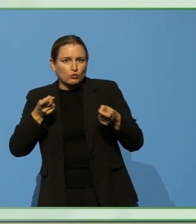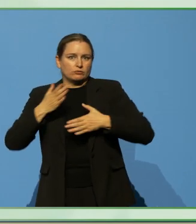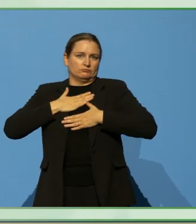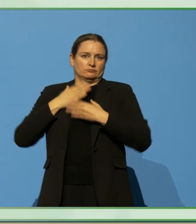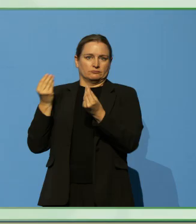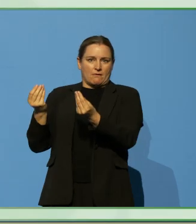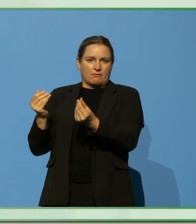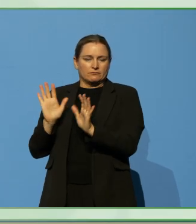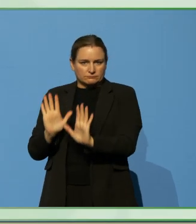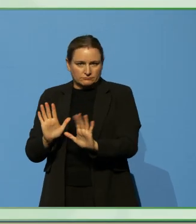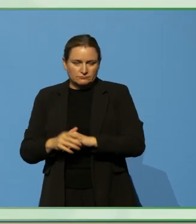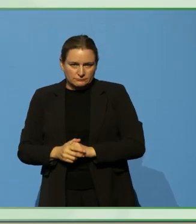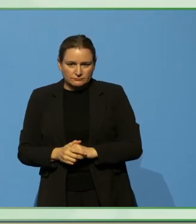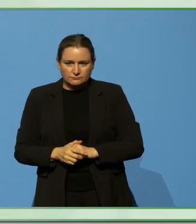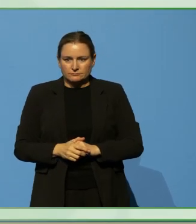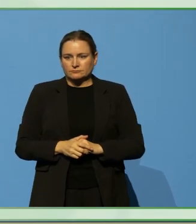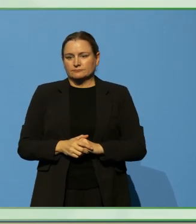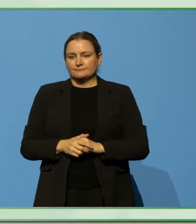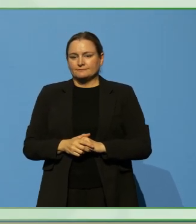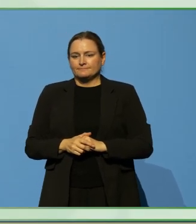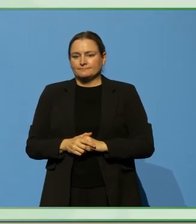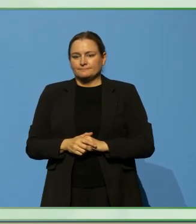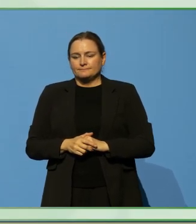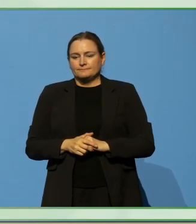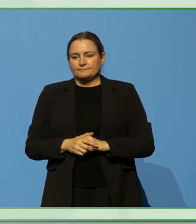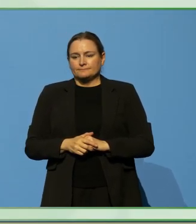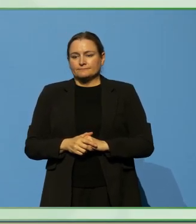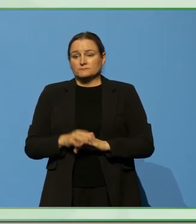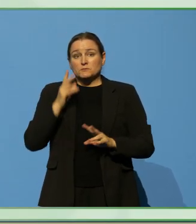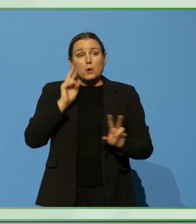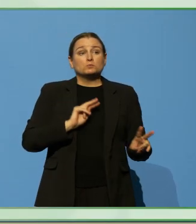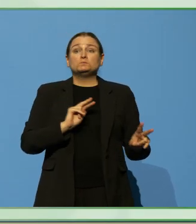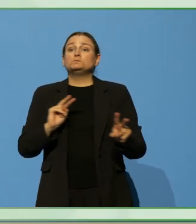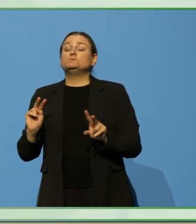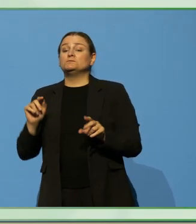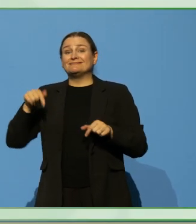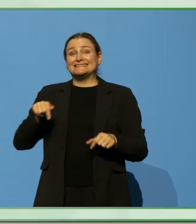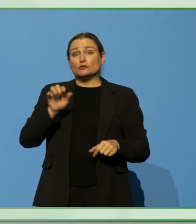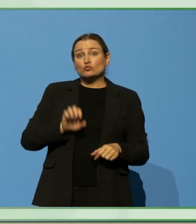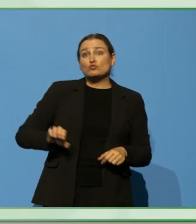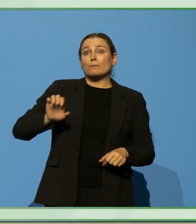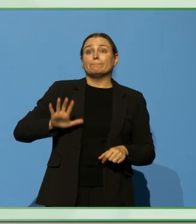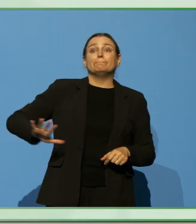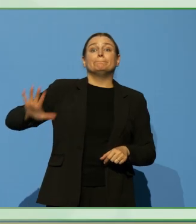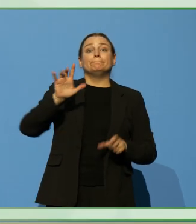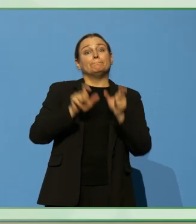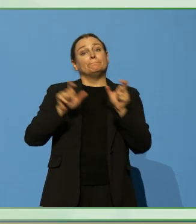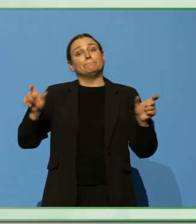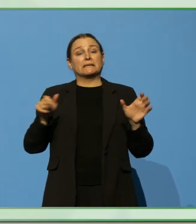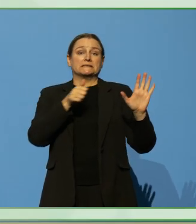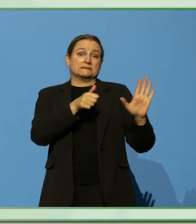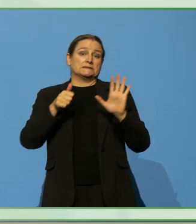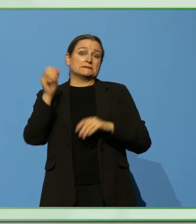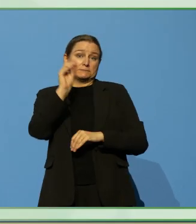So we're very encouraged that if we ask around, that 66% of the Europeans say, once they understood